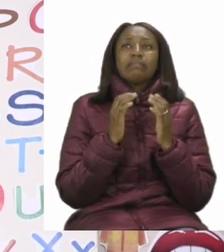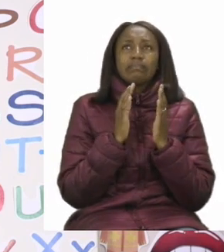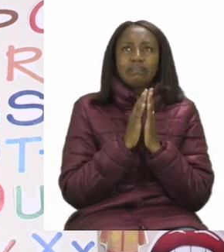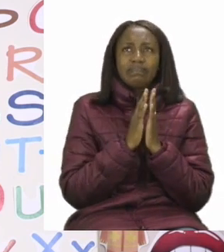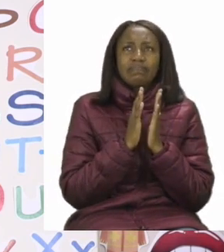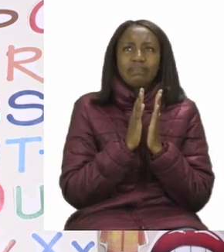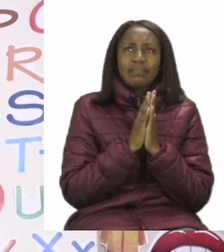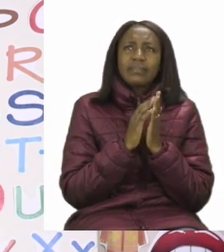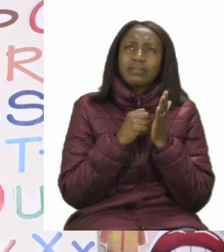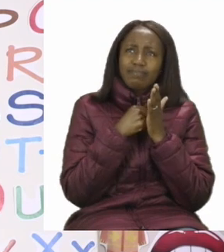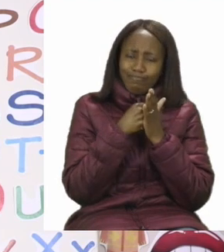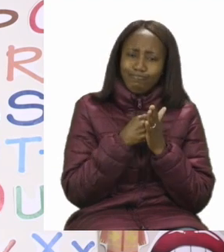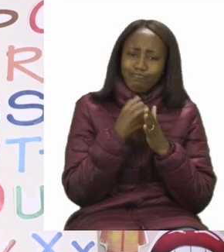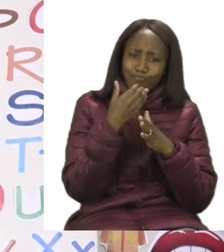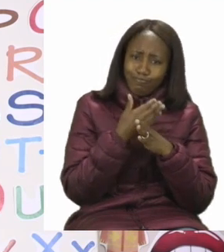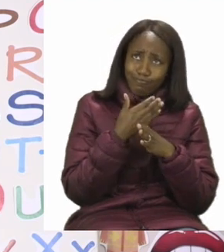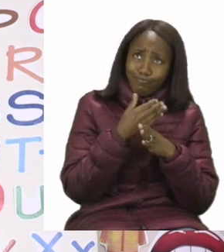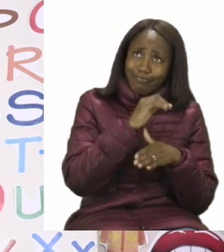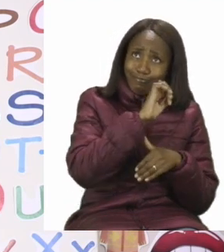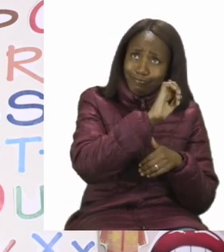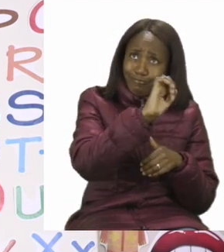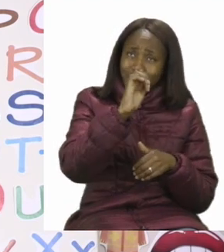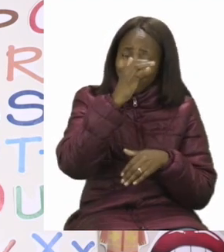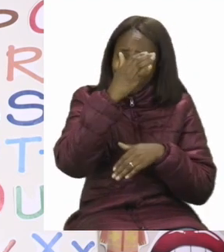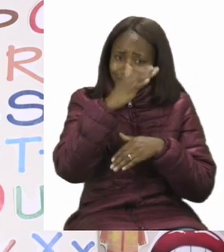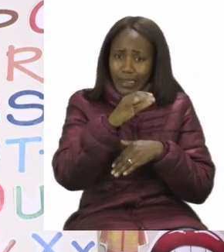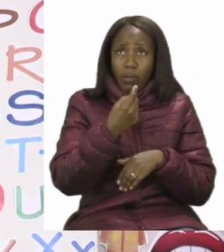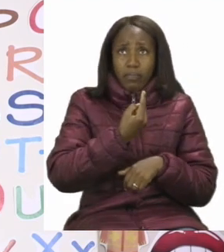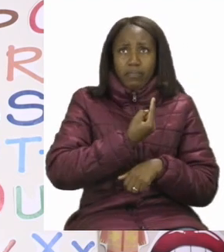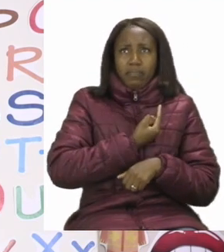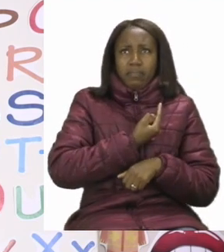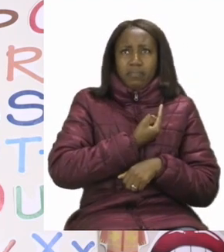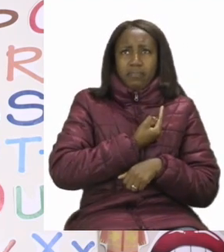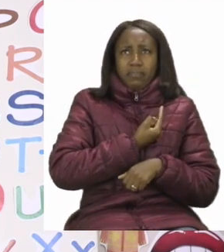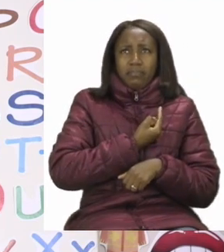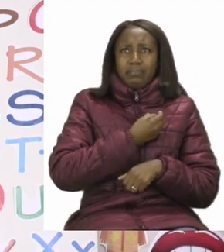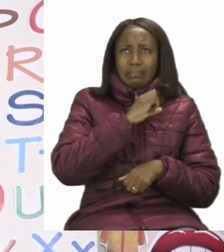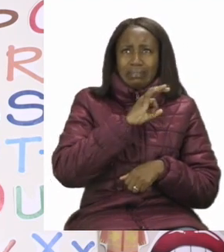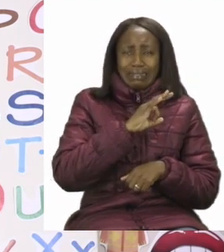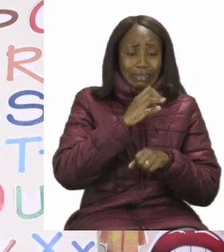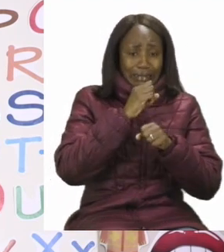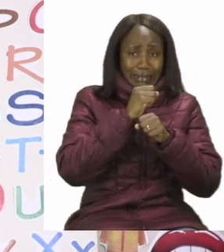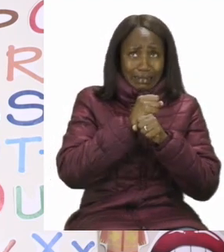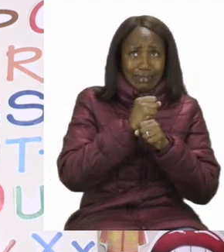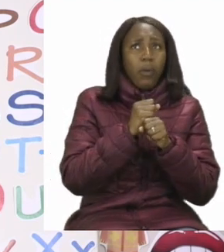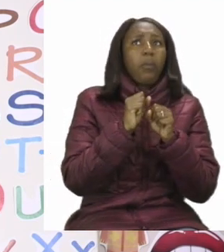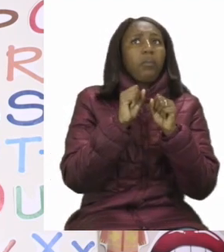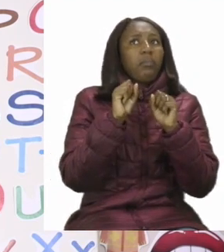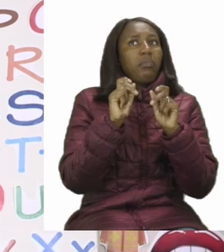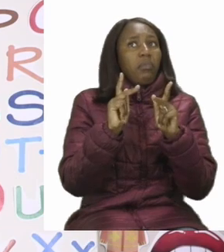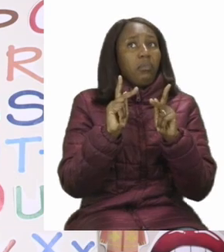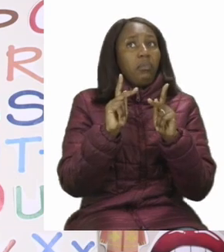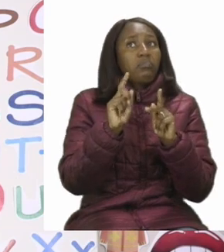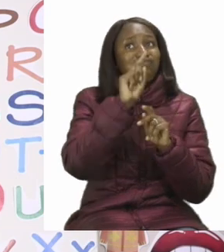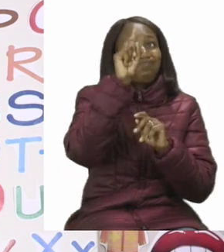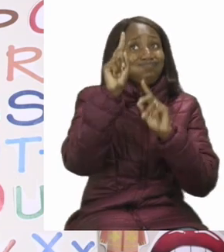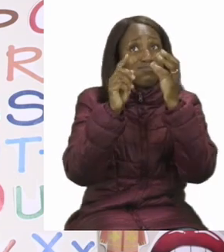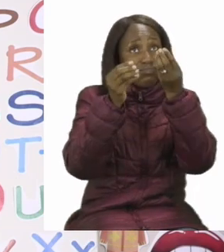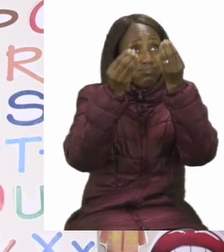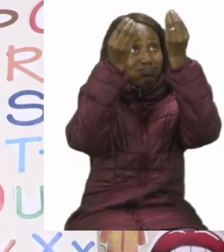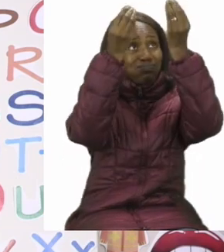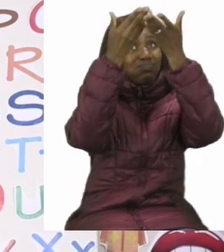that you try and finish all your work by yourself. But if you have a hard time, that's okay. You can always ask for